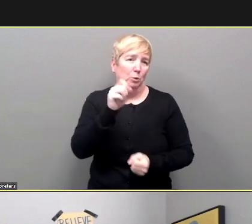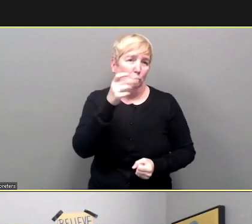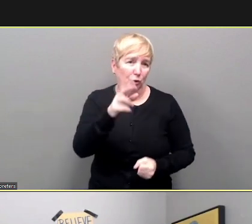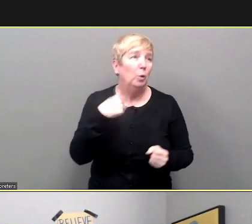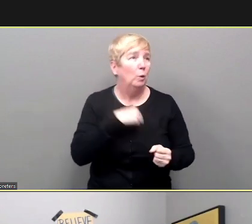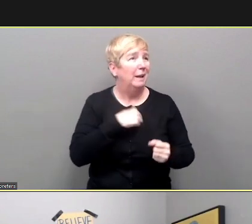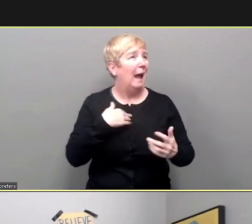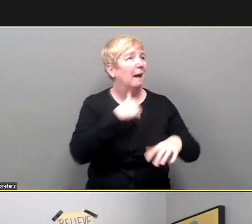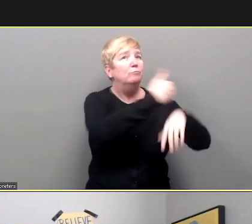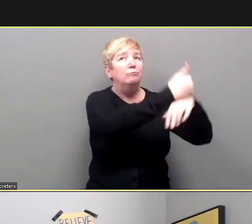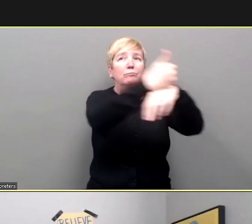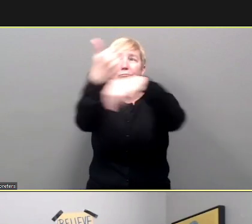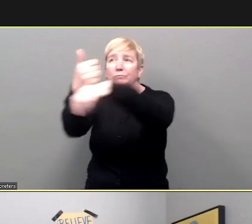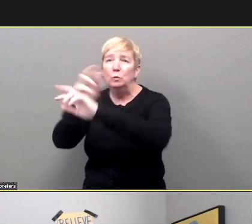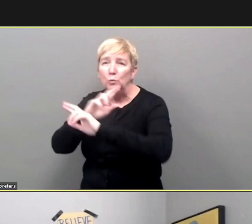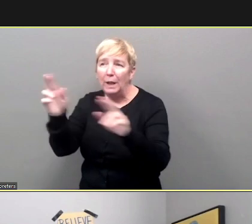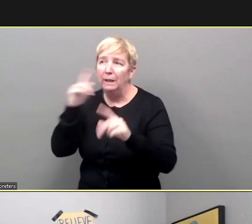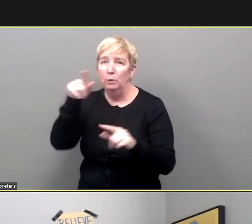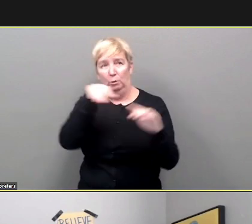slide.